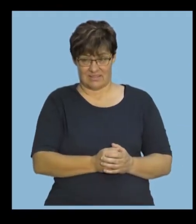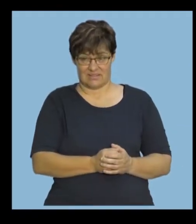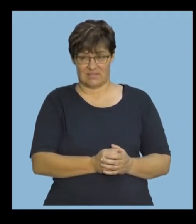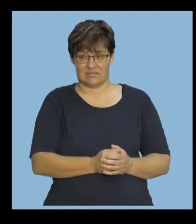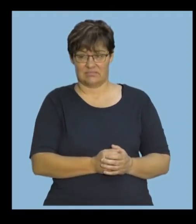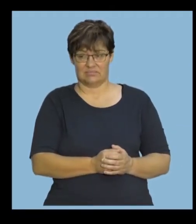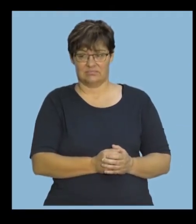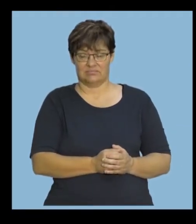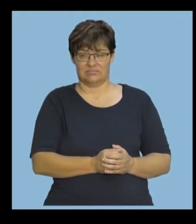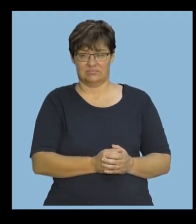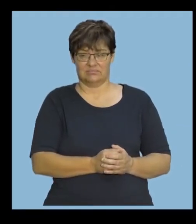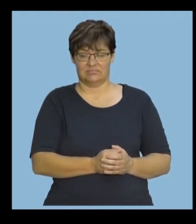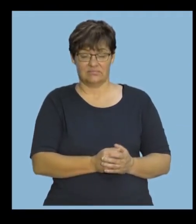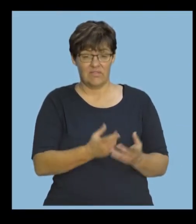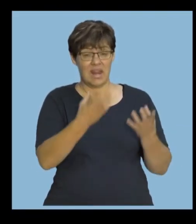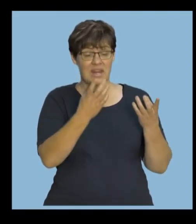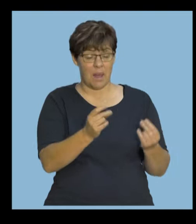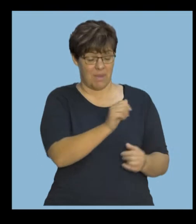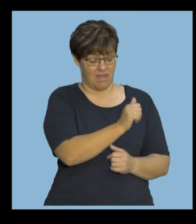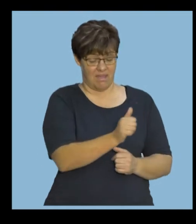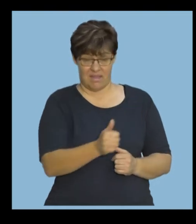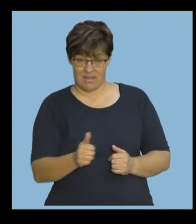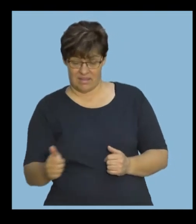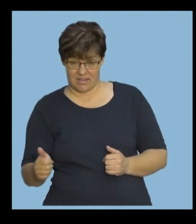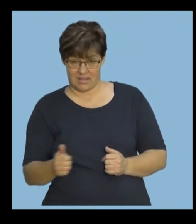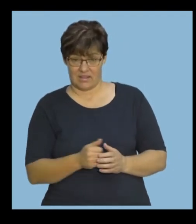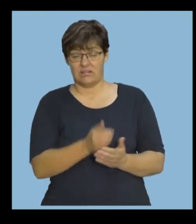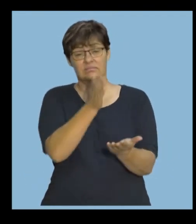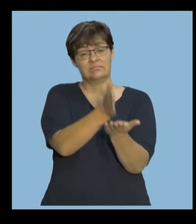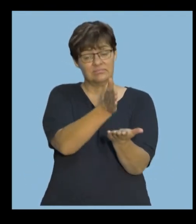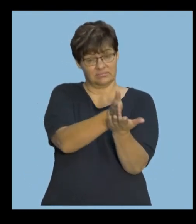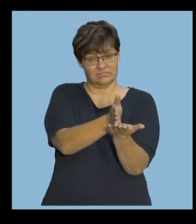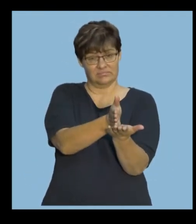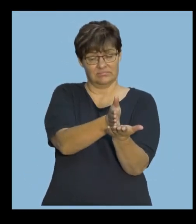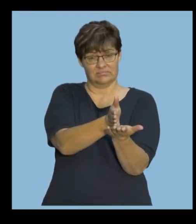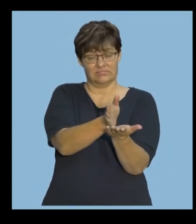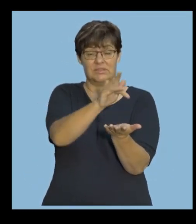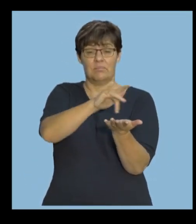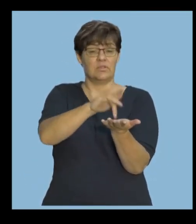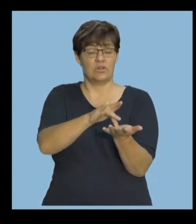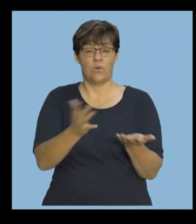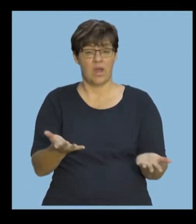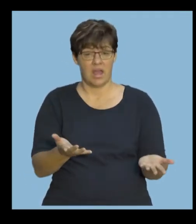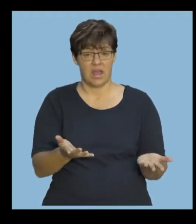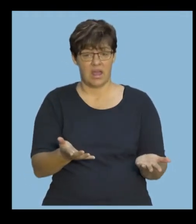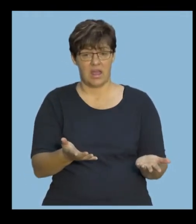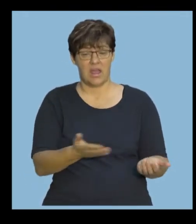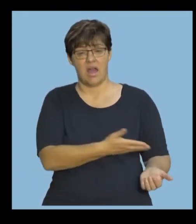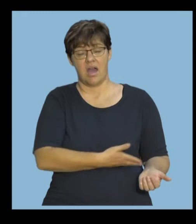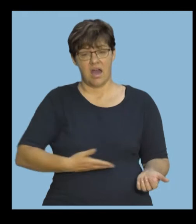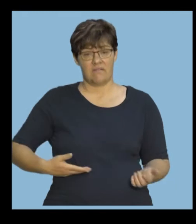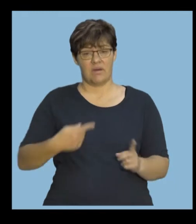If there are n numbers in order, the median lies in position